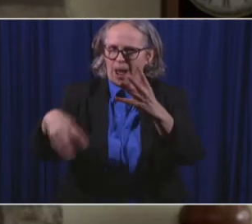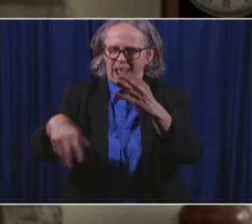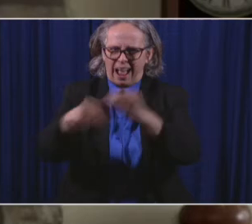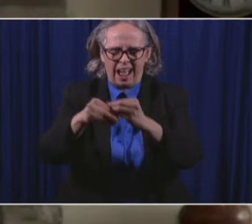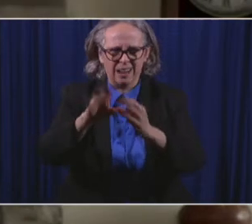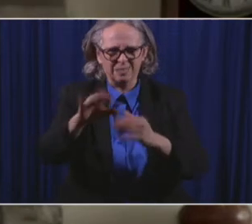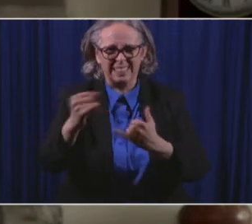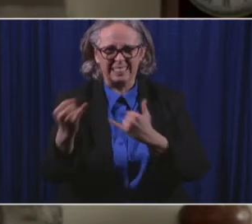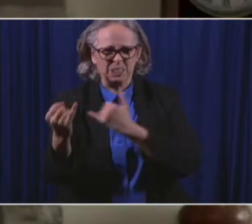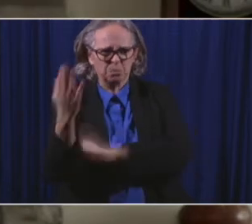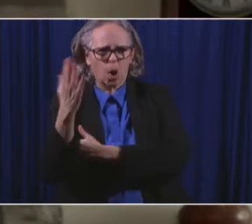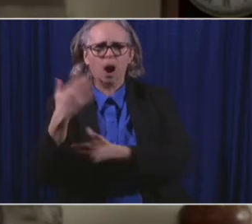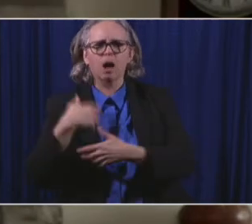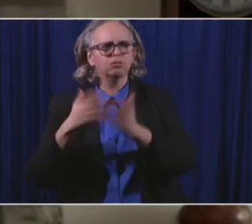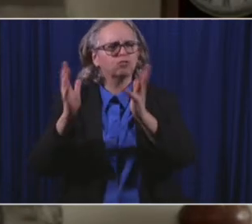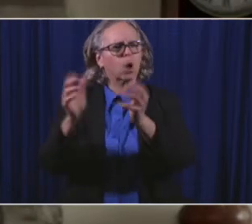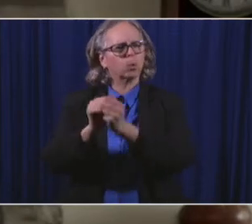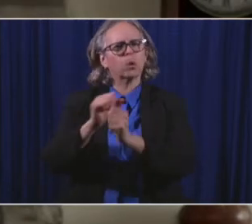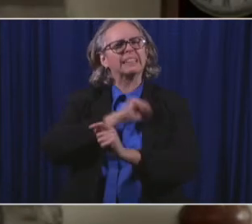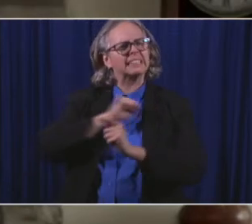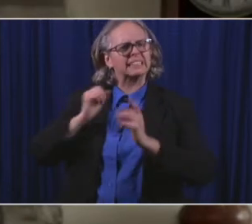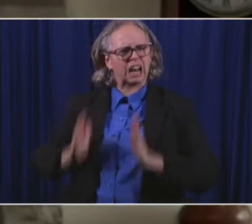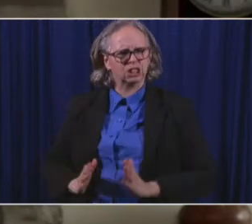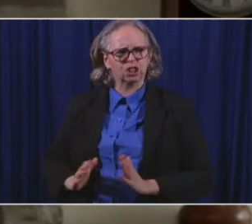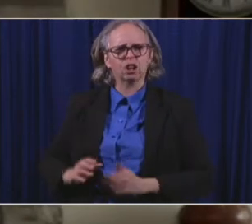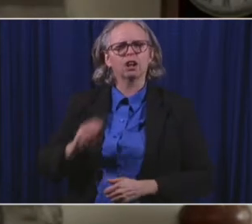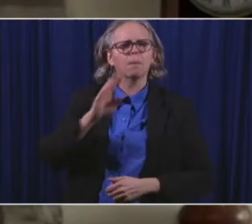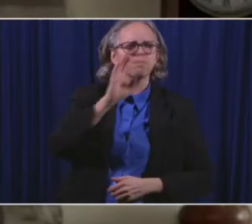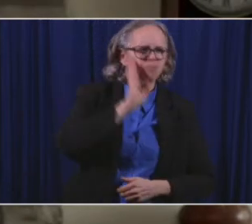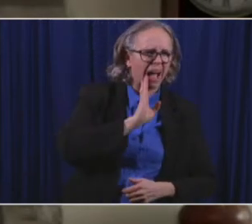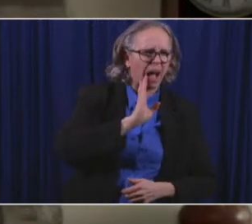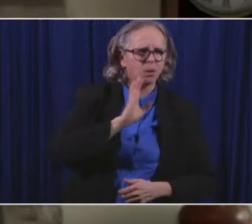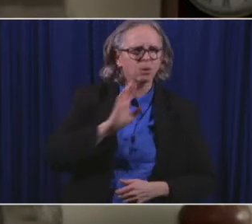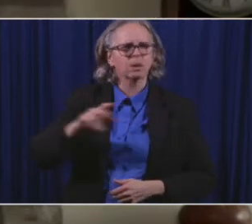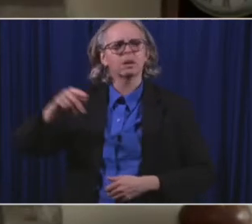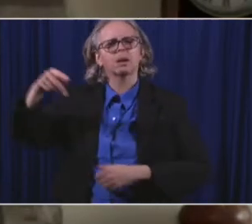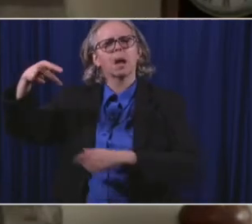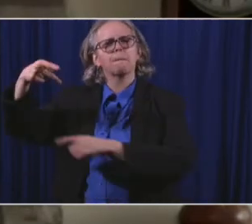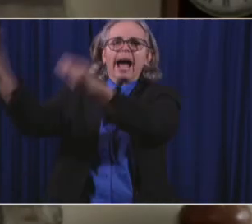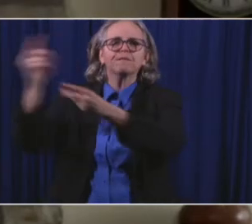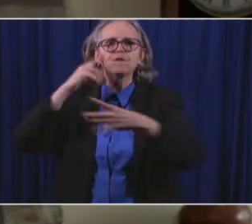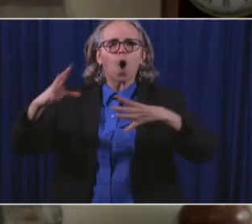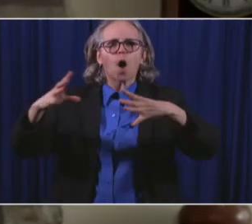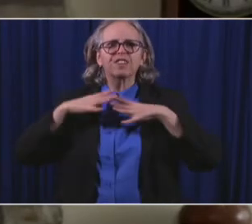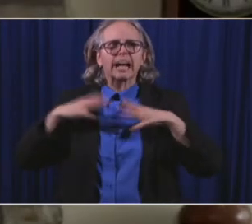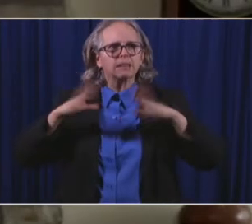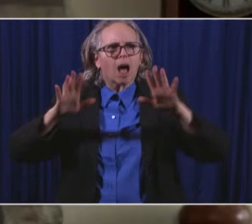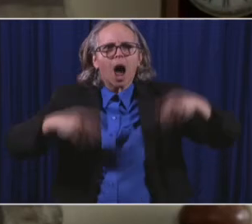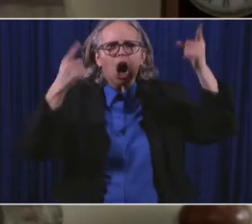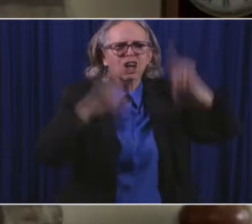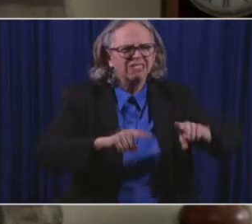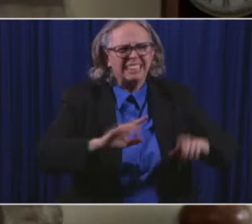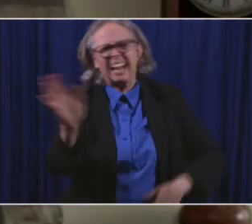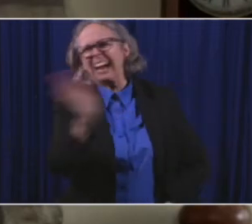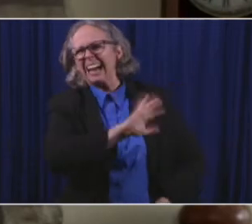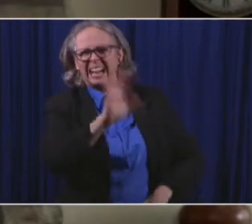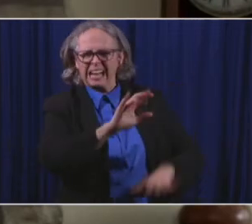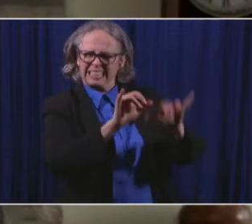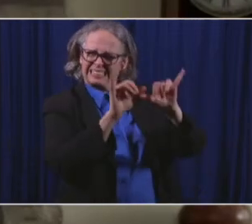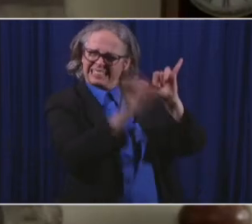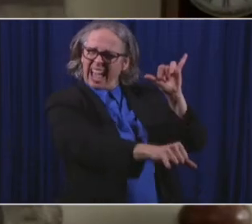Brown and to Senator Portman. Had calls with both of them to get an update on what is going on. What was done in the